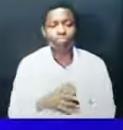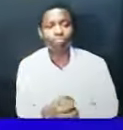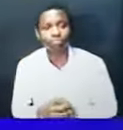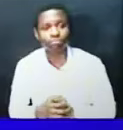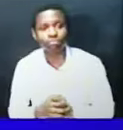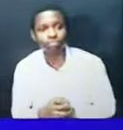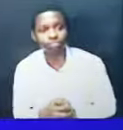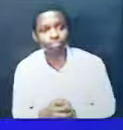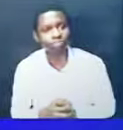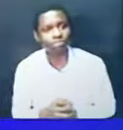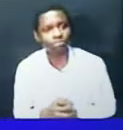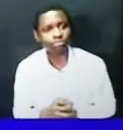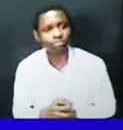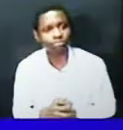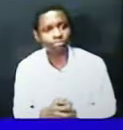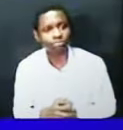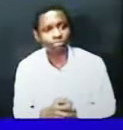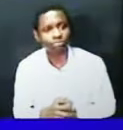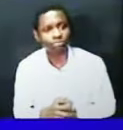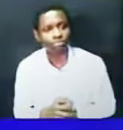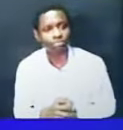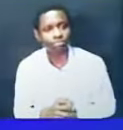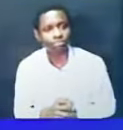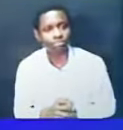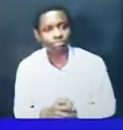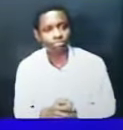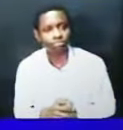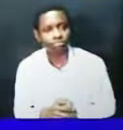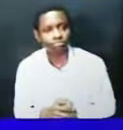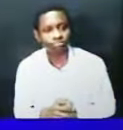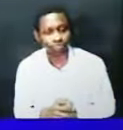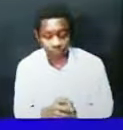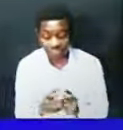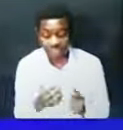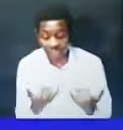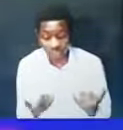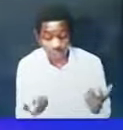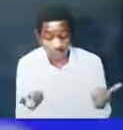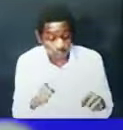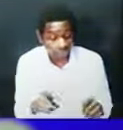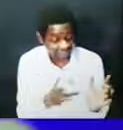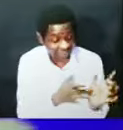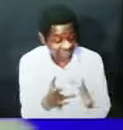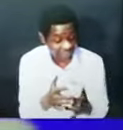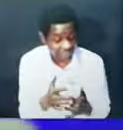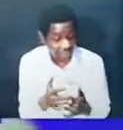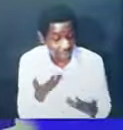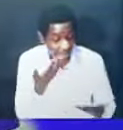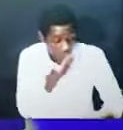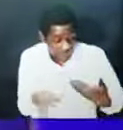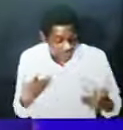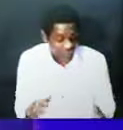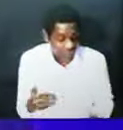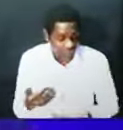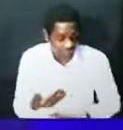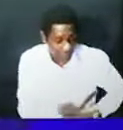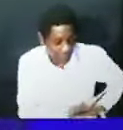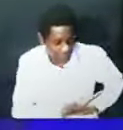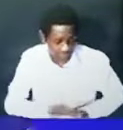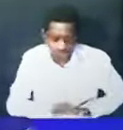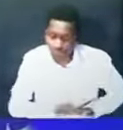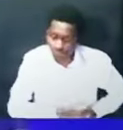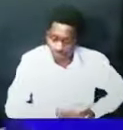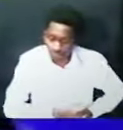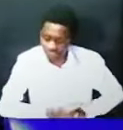when Jesus, the baby Jesus, as you say, was brought to the temple, this man was moved by the Spirit to